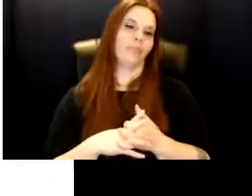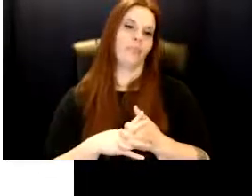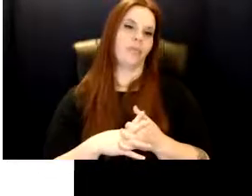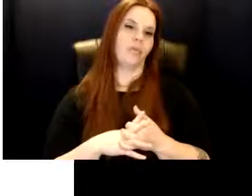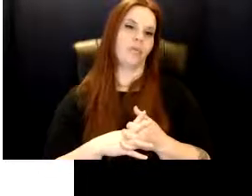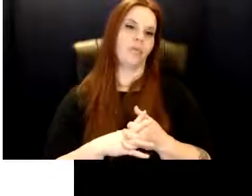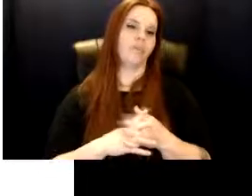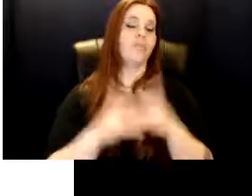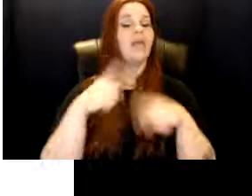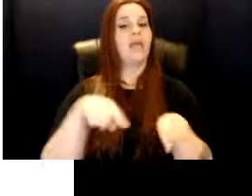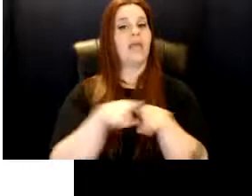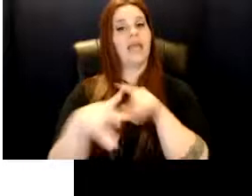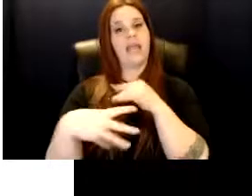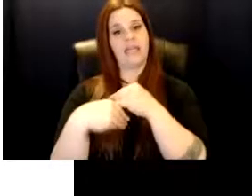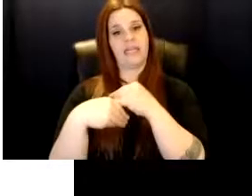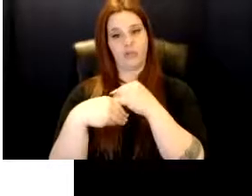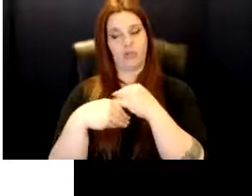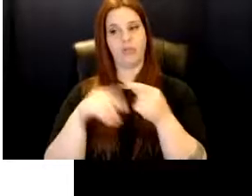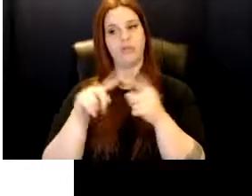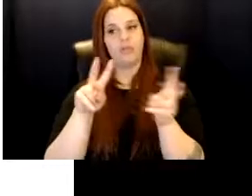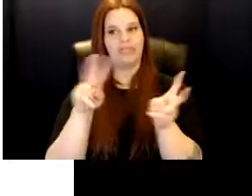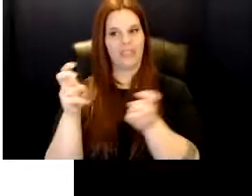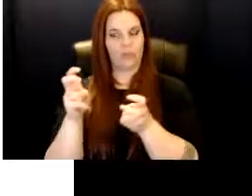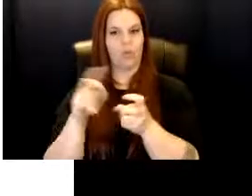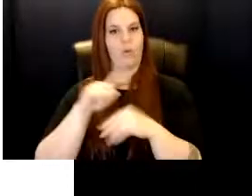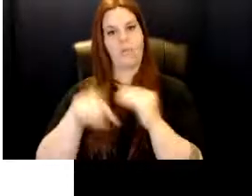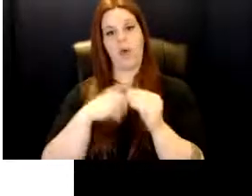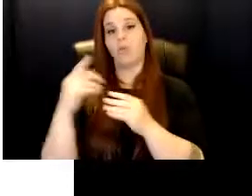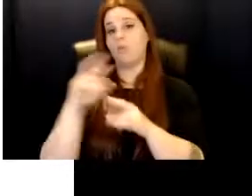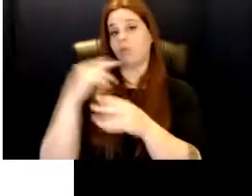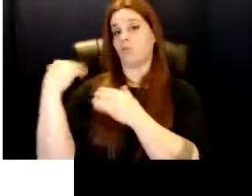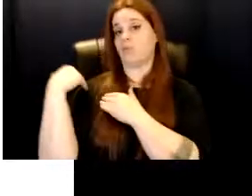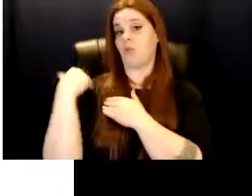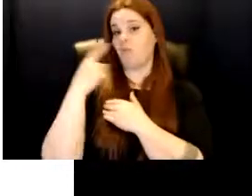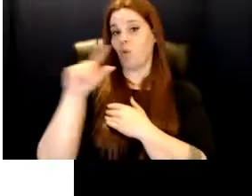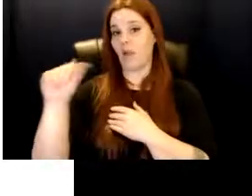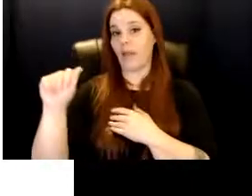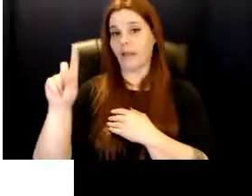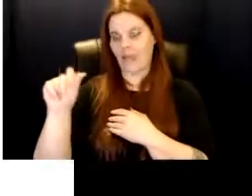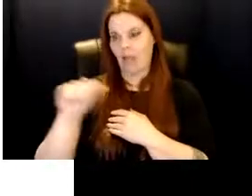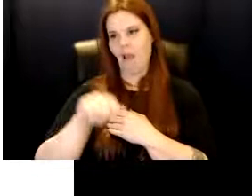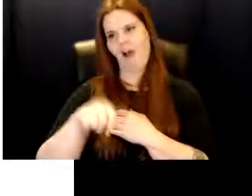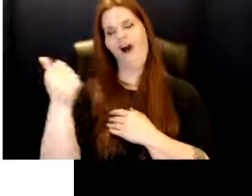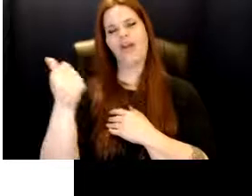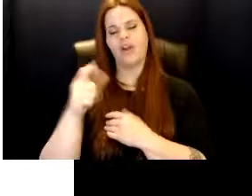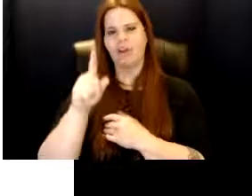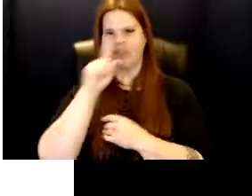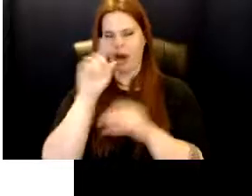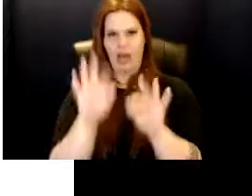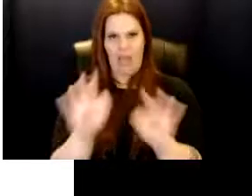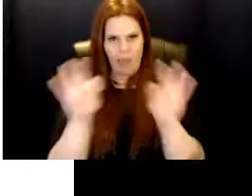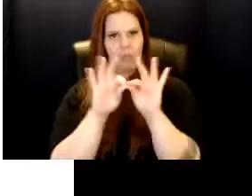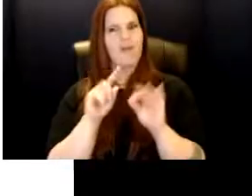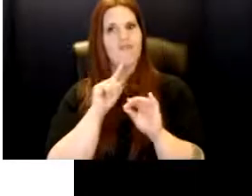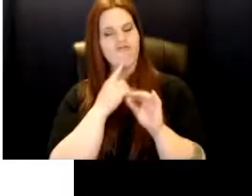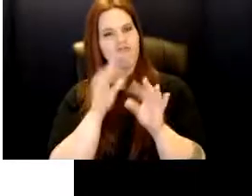But in addition to this issue about their being responsible for ADA, other very important and